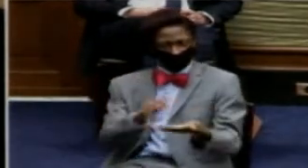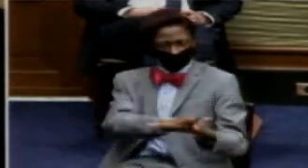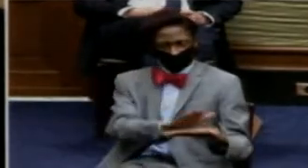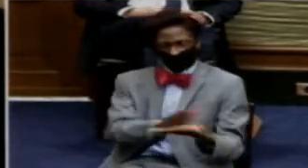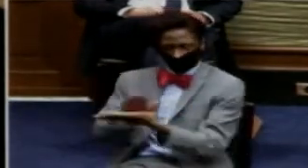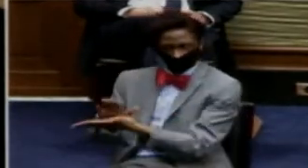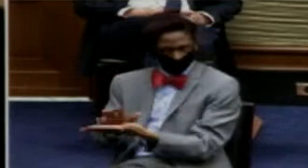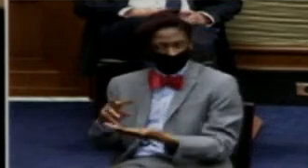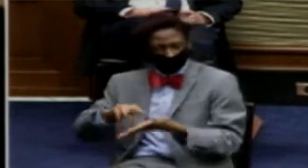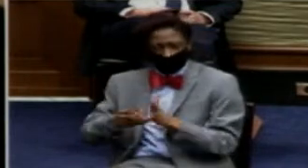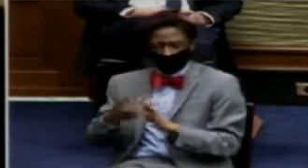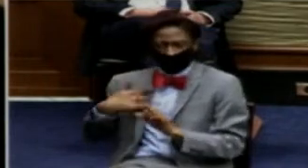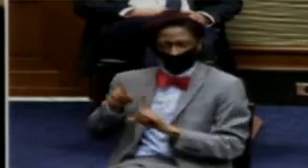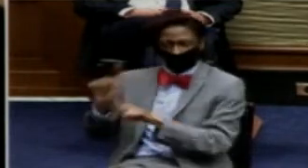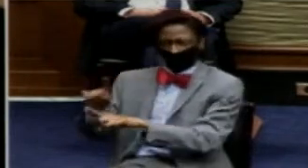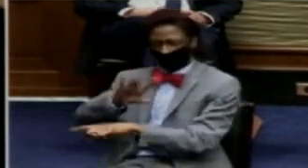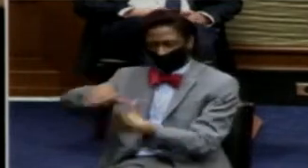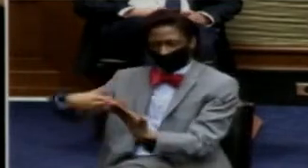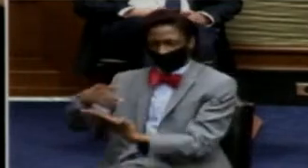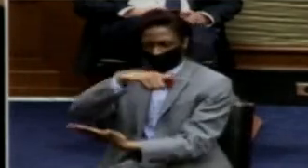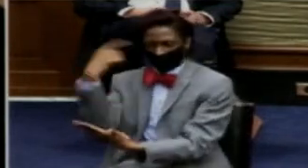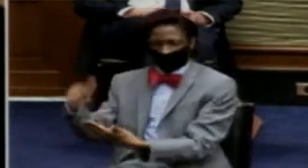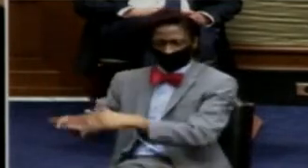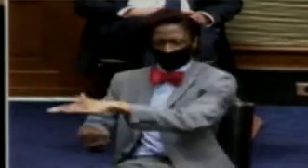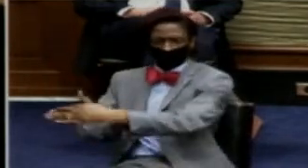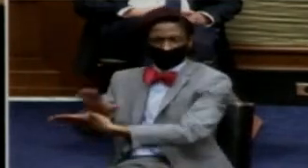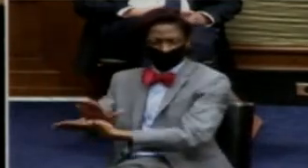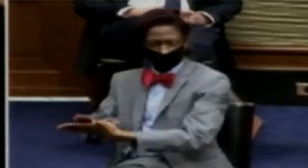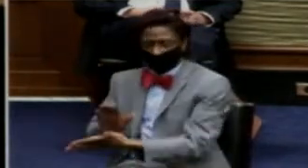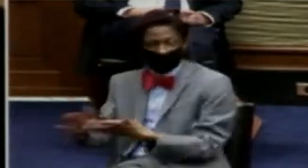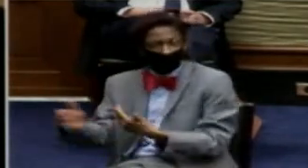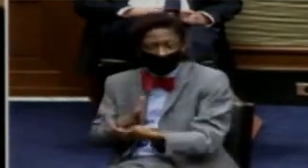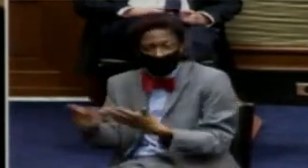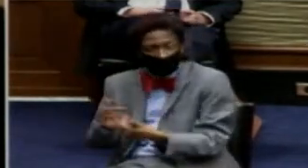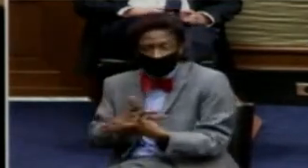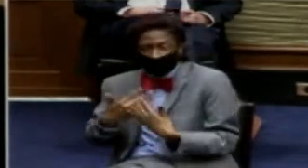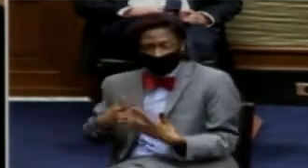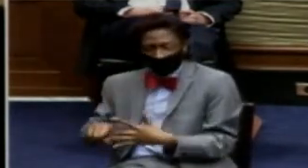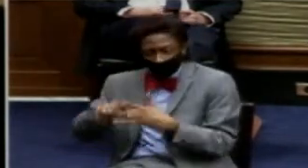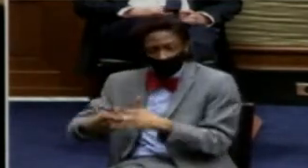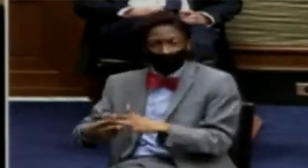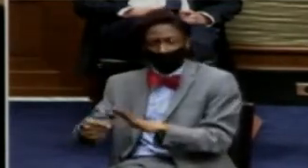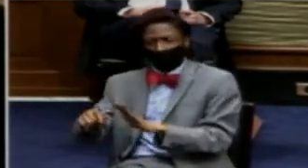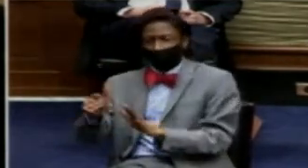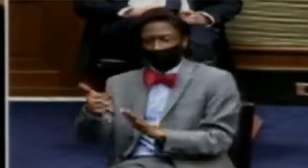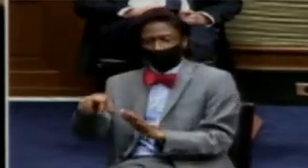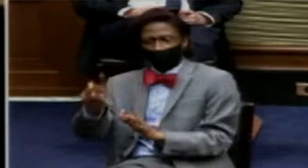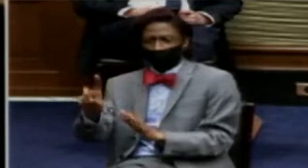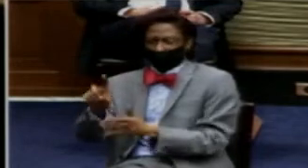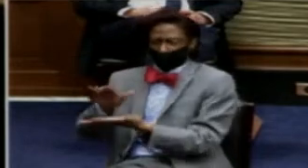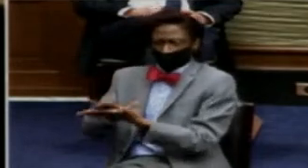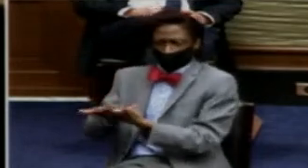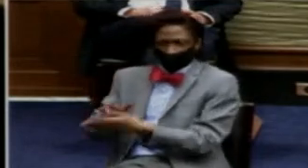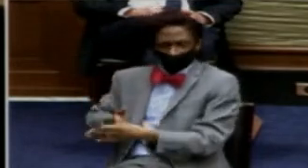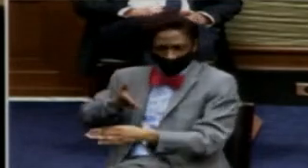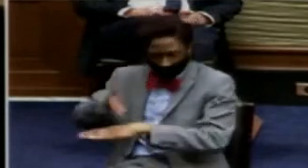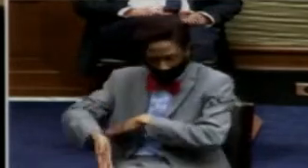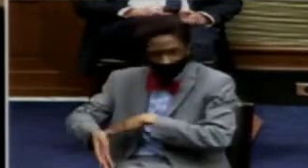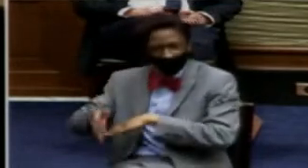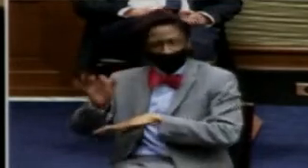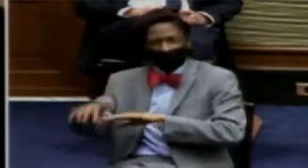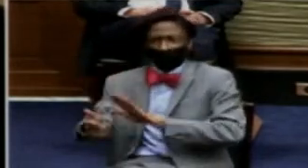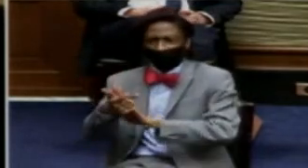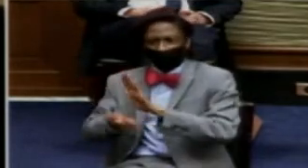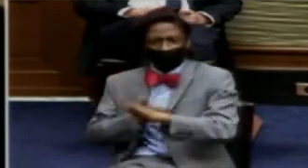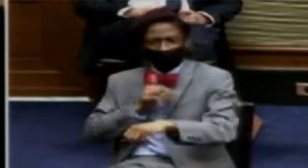an all-black elementary school, despite the fact that I started grade school after the landmark ruling in Brown versus the